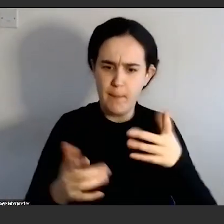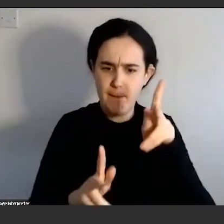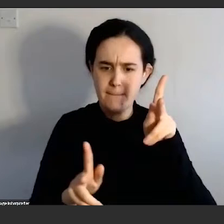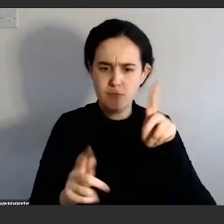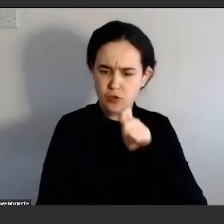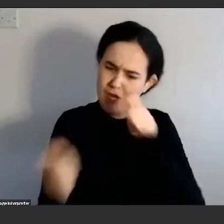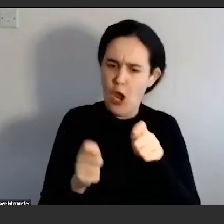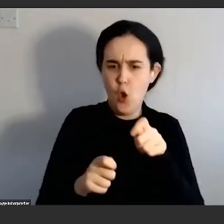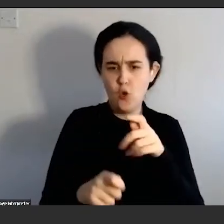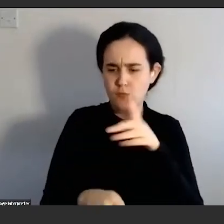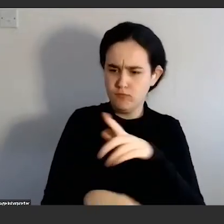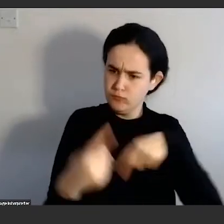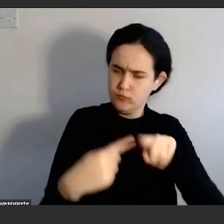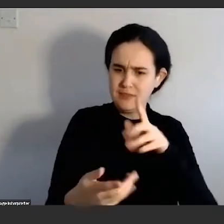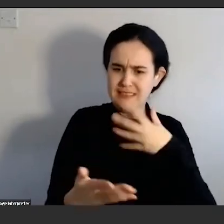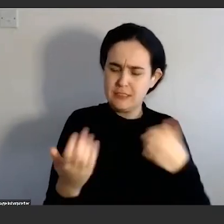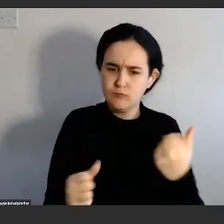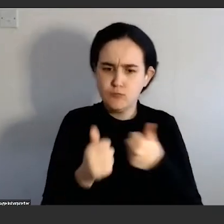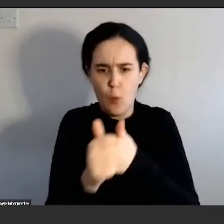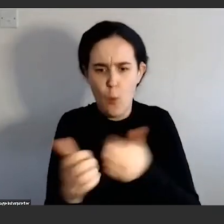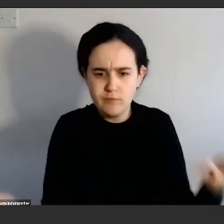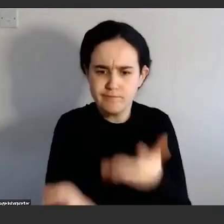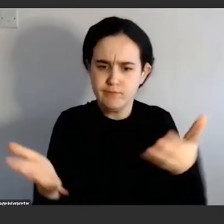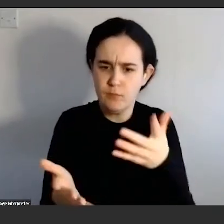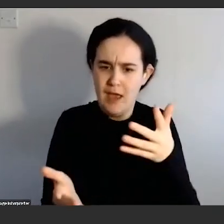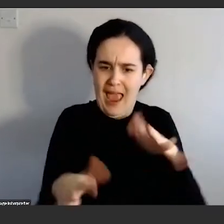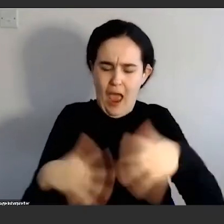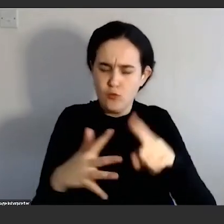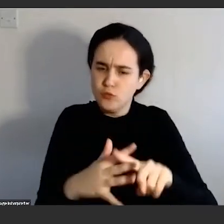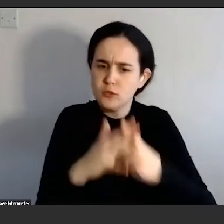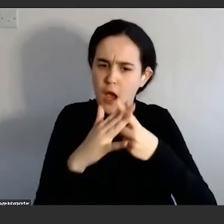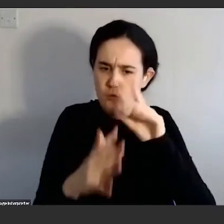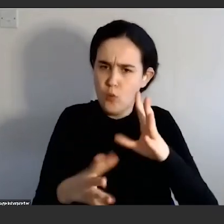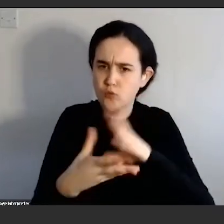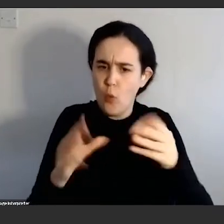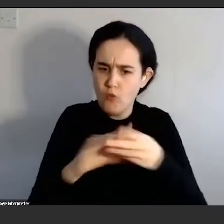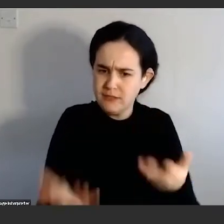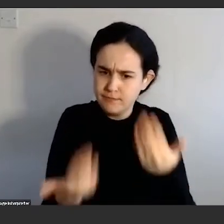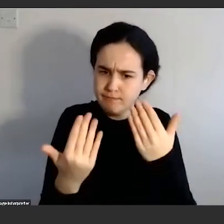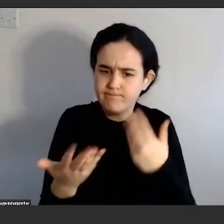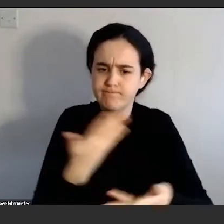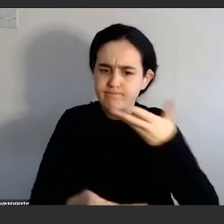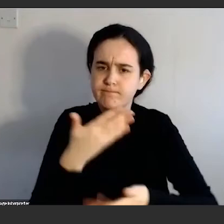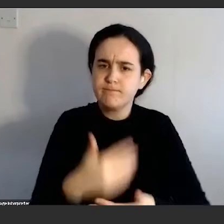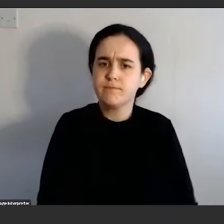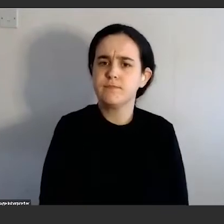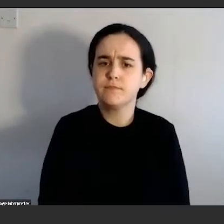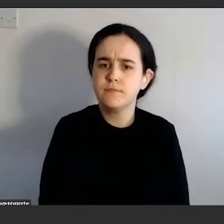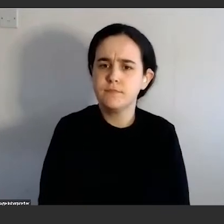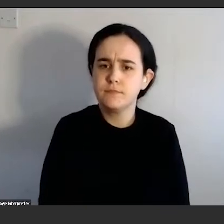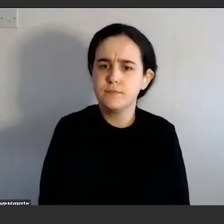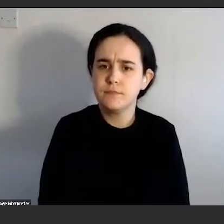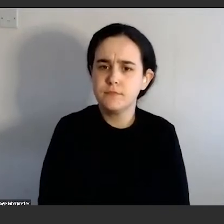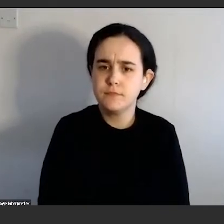you for that. Yes, I used to work as a psychiatric nurse, and then